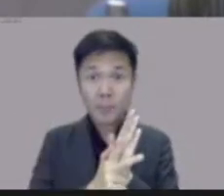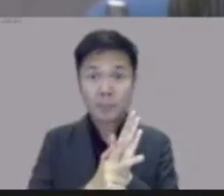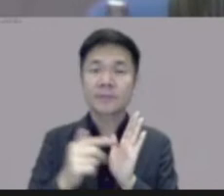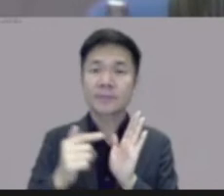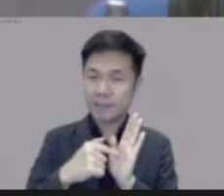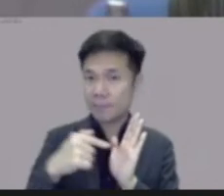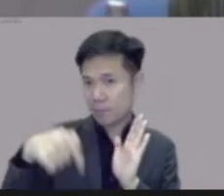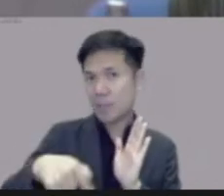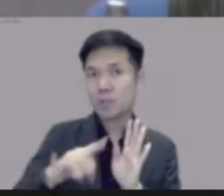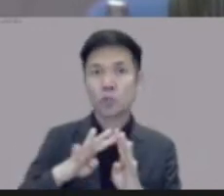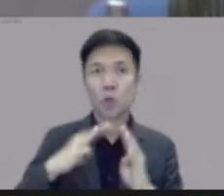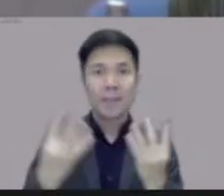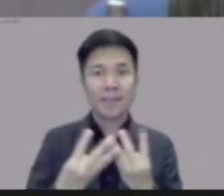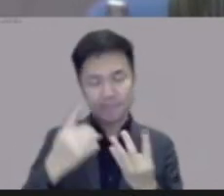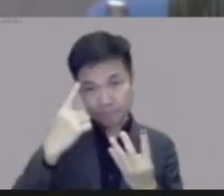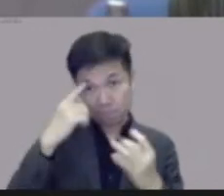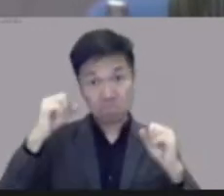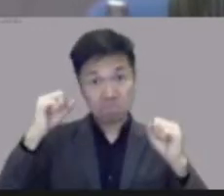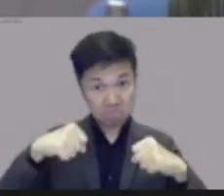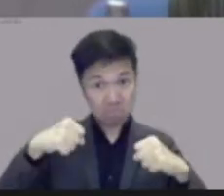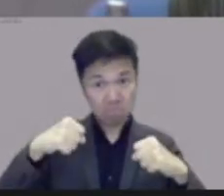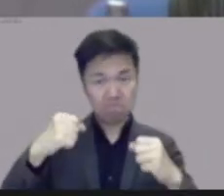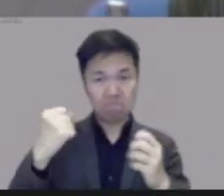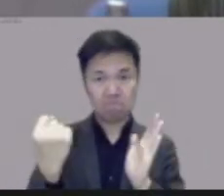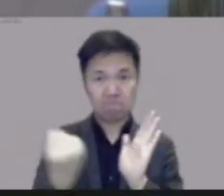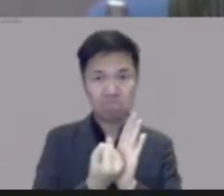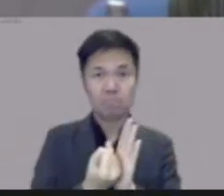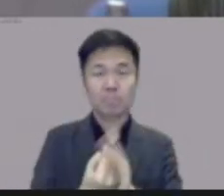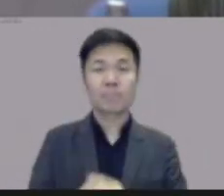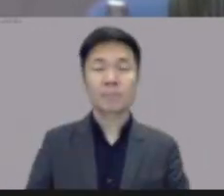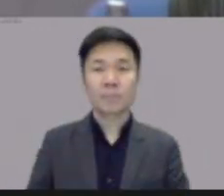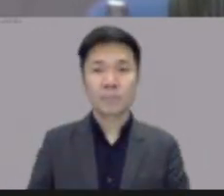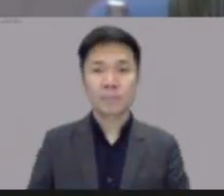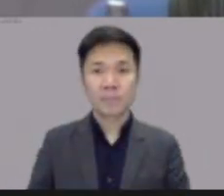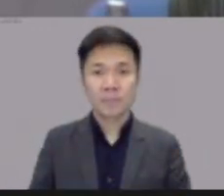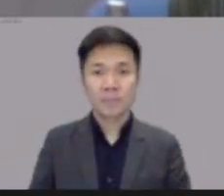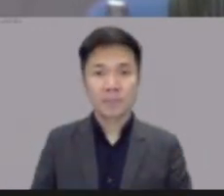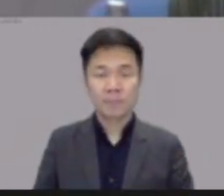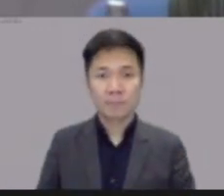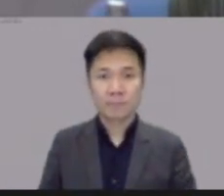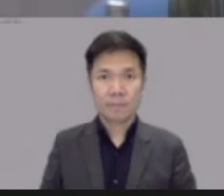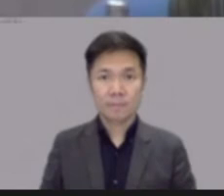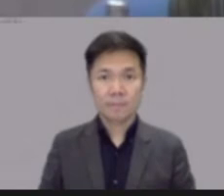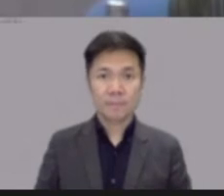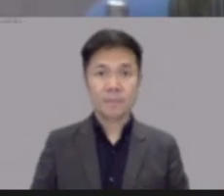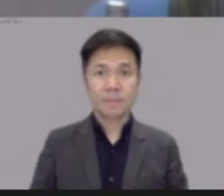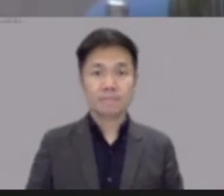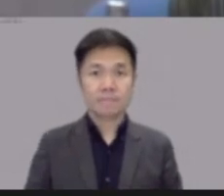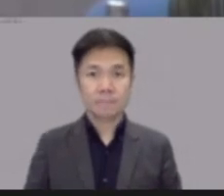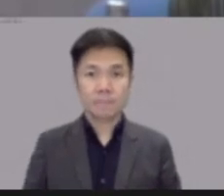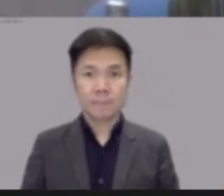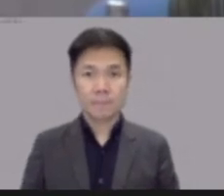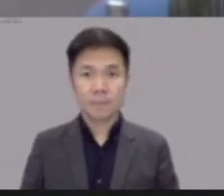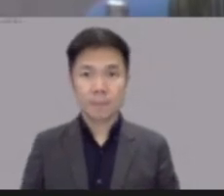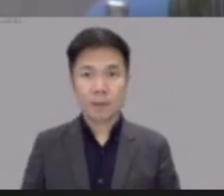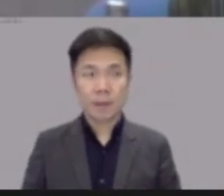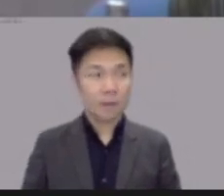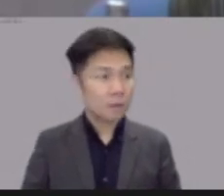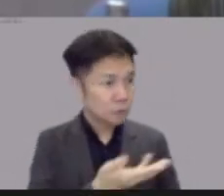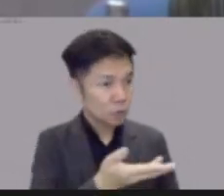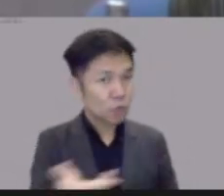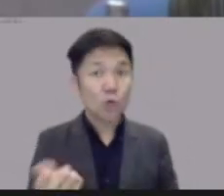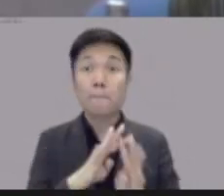so uh per episode modification I mean should not be at the discretion of a decision about this committee